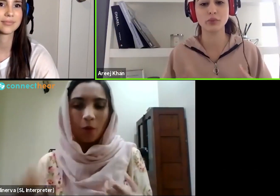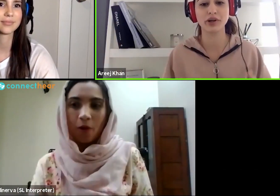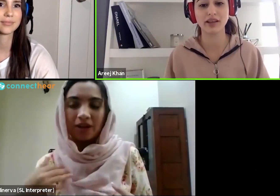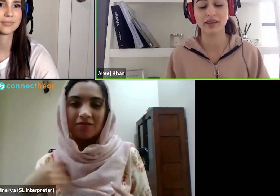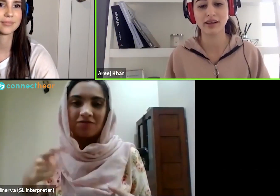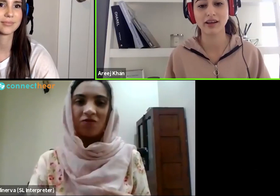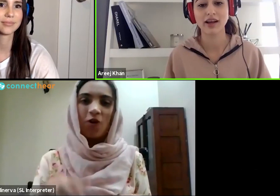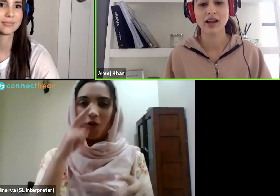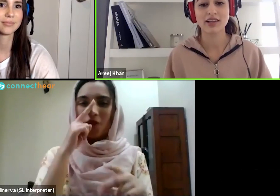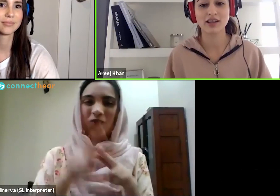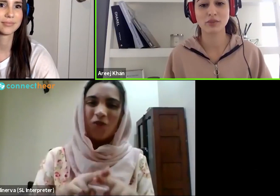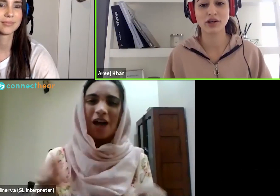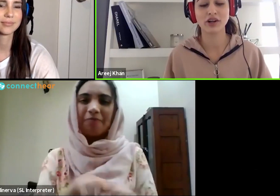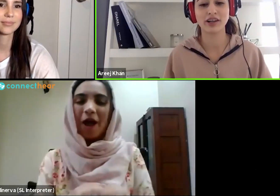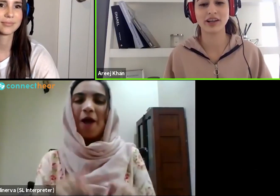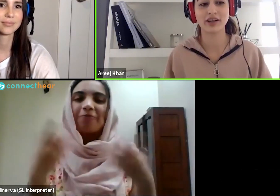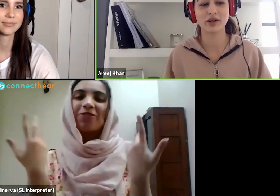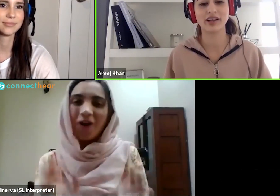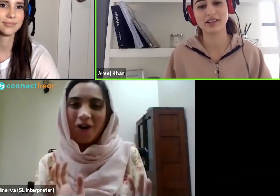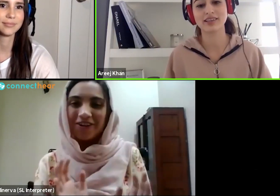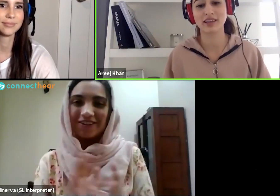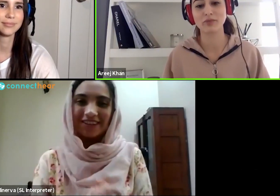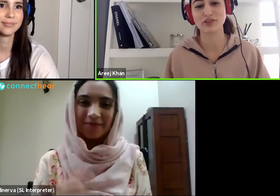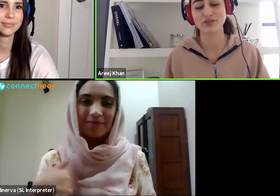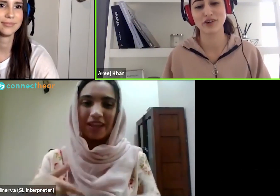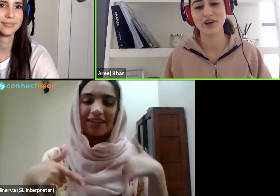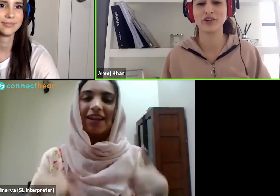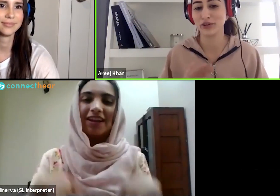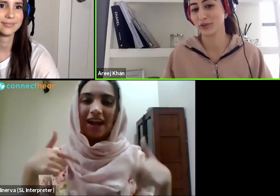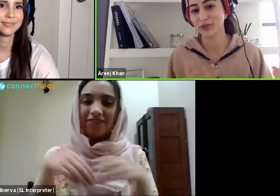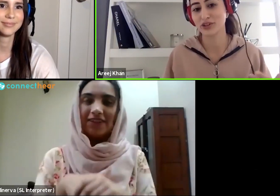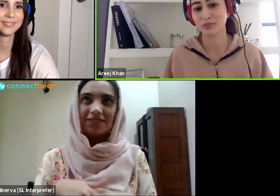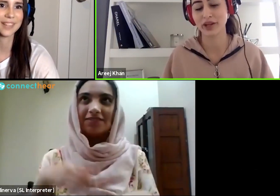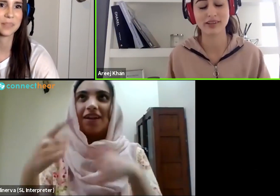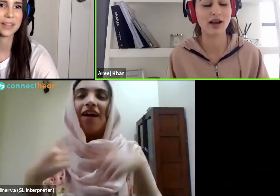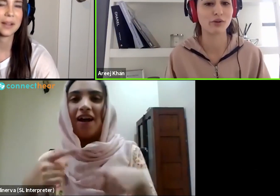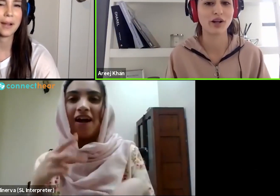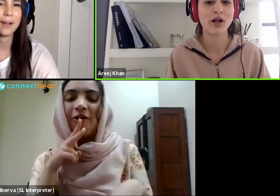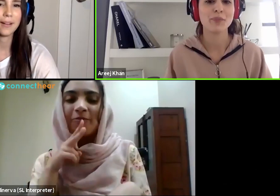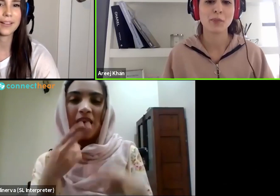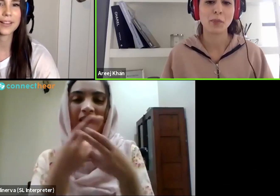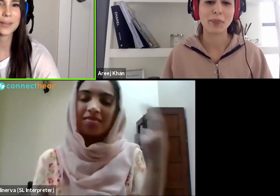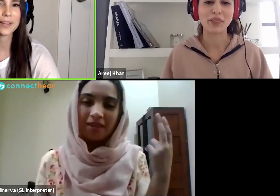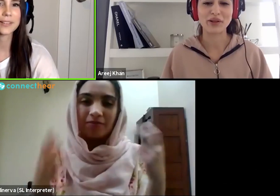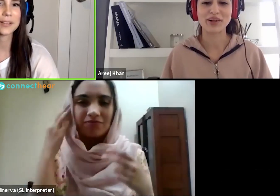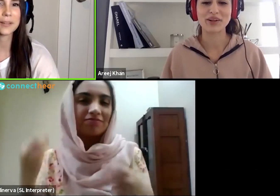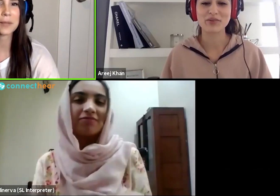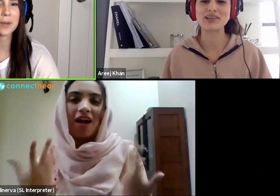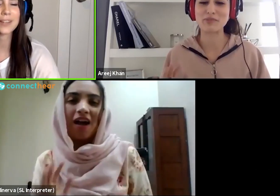the argument. I think it's like, oh my God, like, okay, like this is getting a bit too far, and you know, you can just break it down. I think it